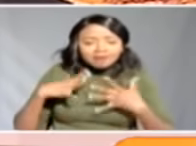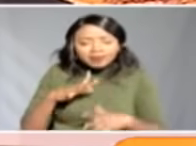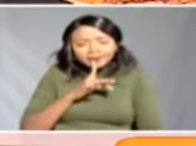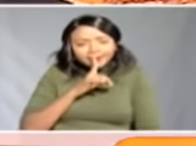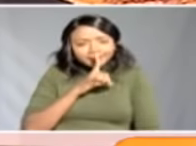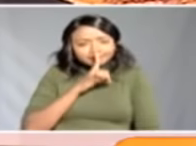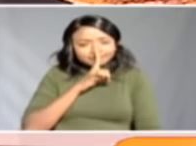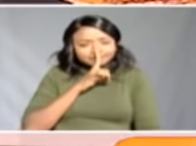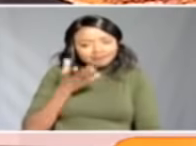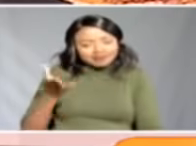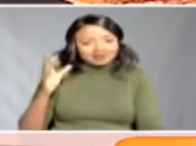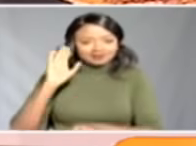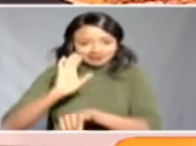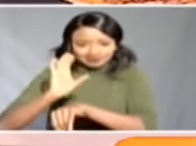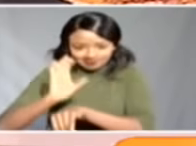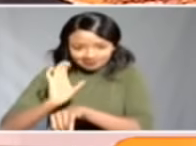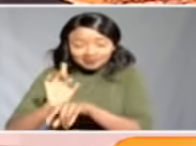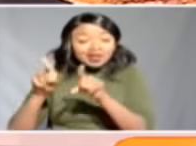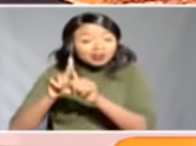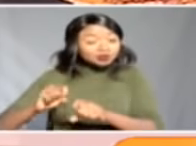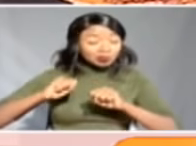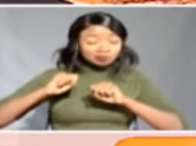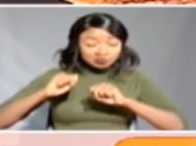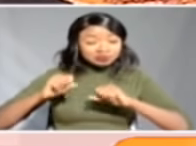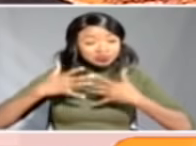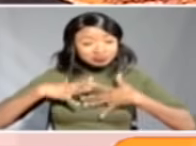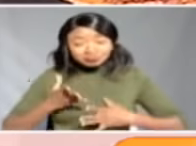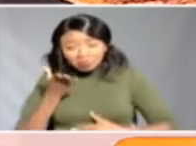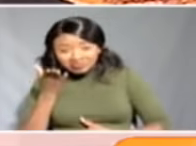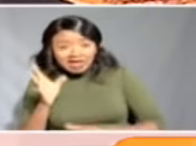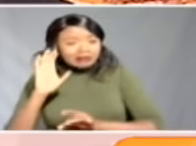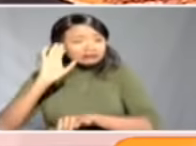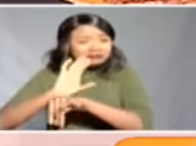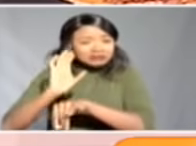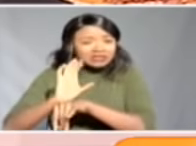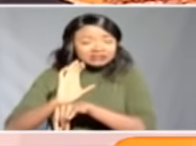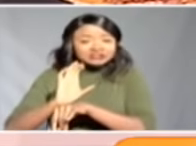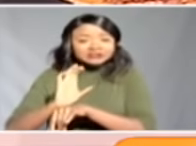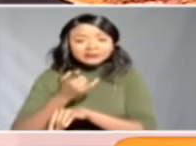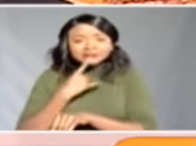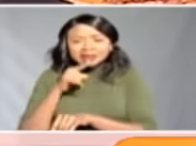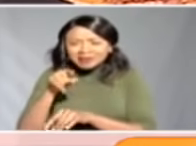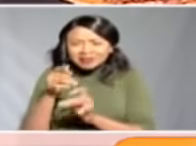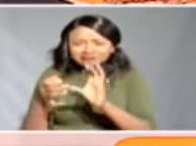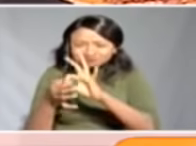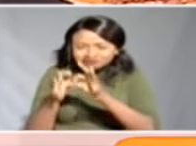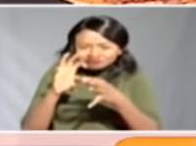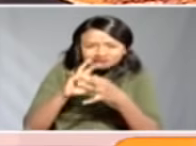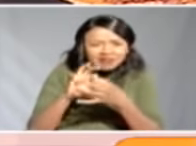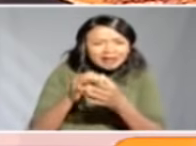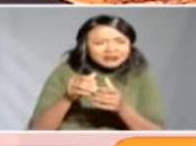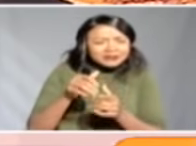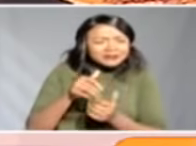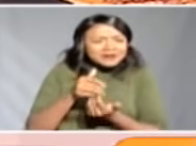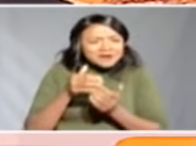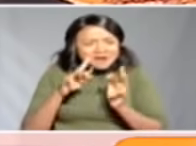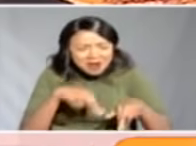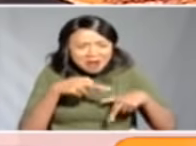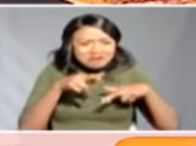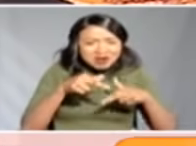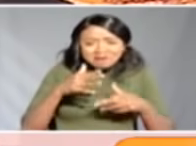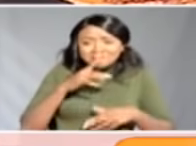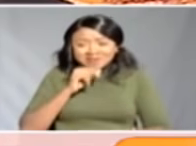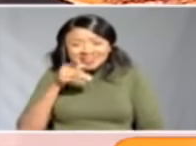by the church, state officials, and agencies caught up in the endless chain of sexual abuse by rogue